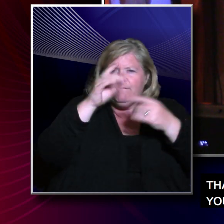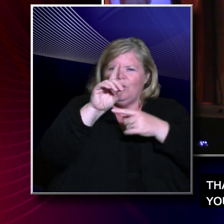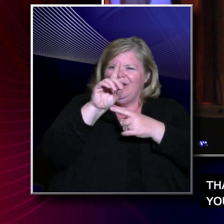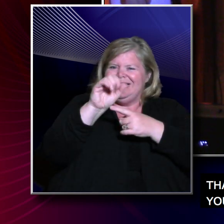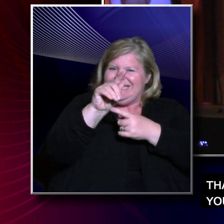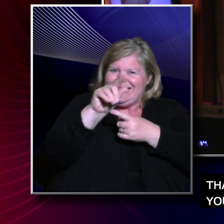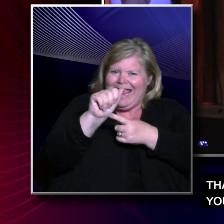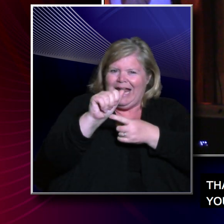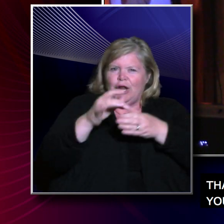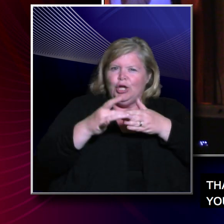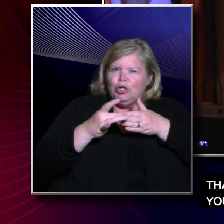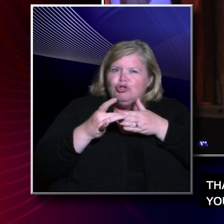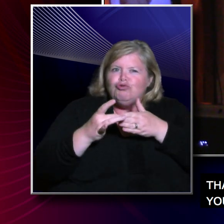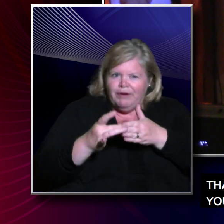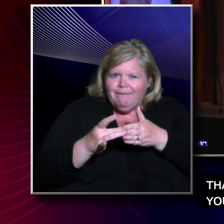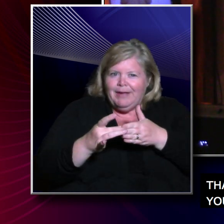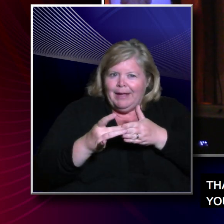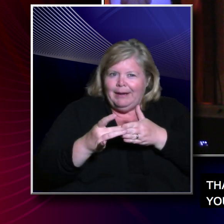data-driven,